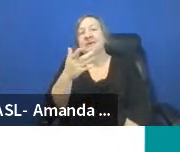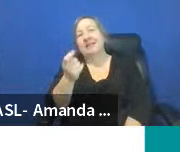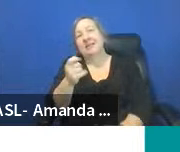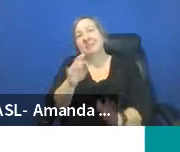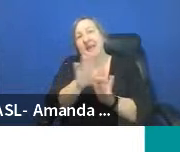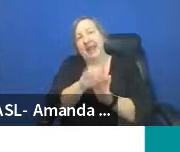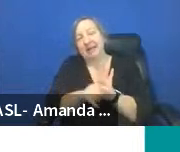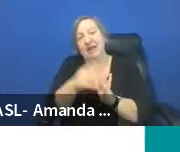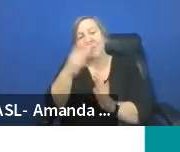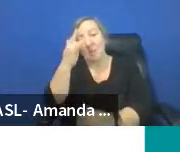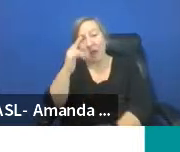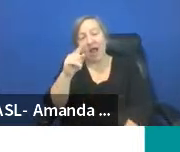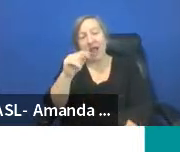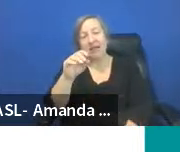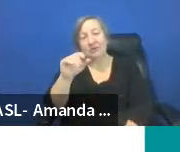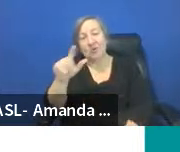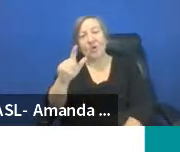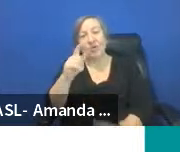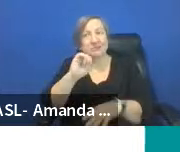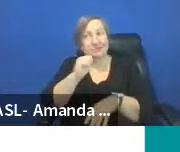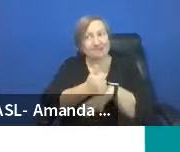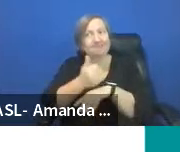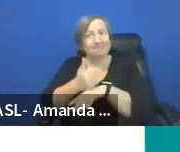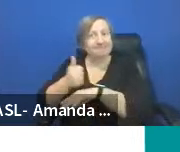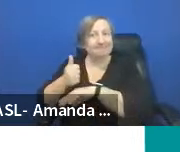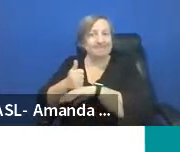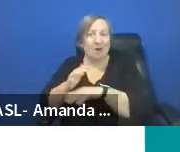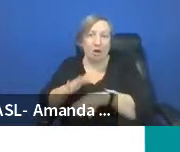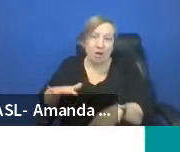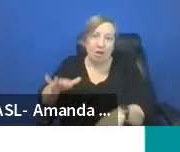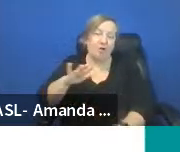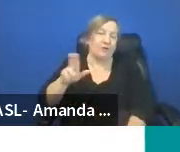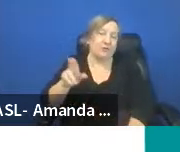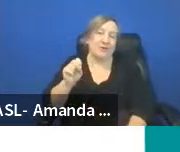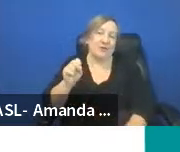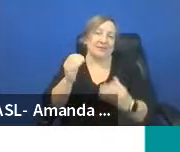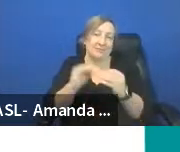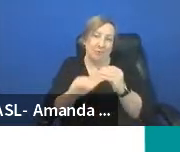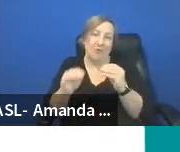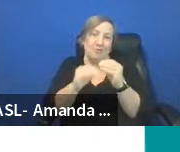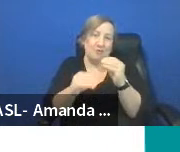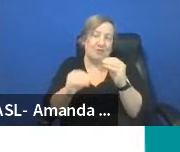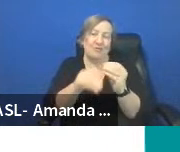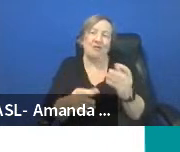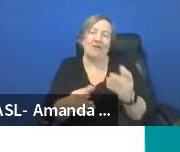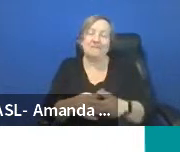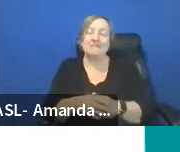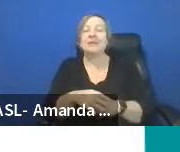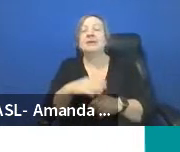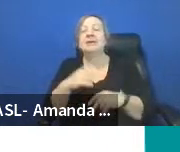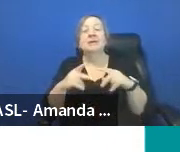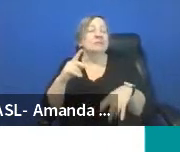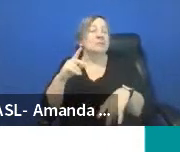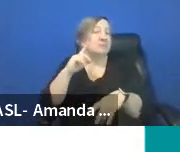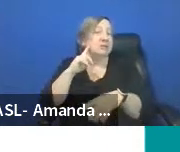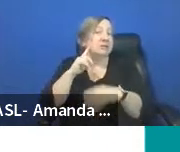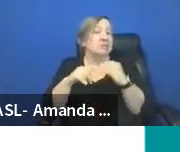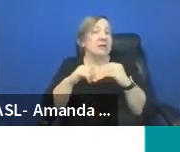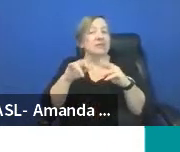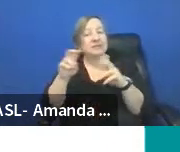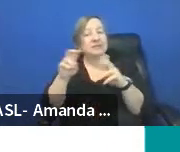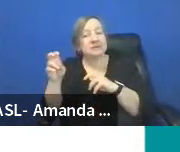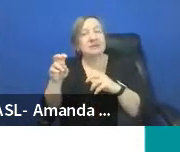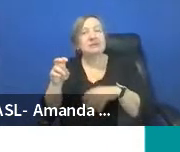why tolling is being implemented more across the United States. So people hear about these topics as it relates to funding